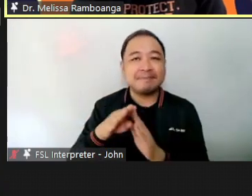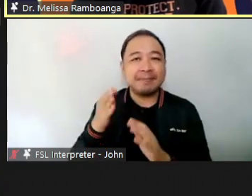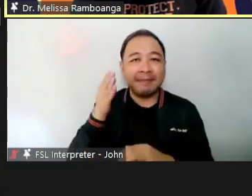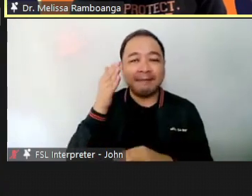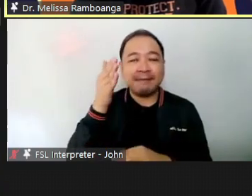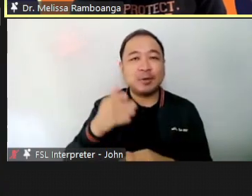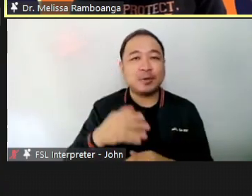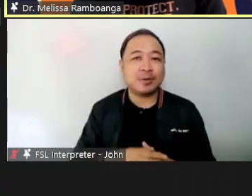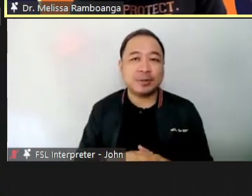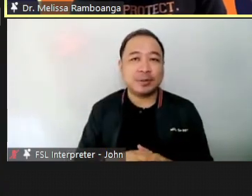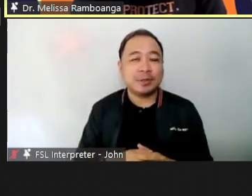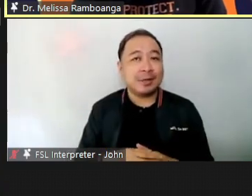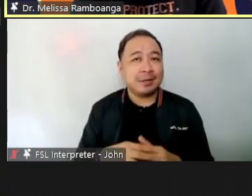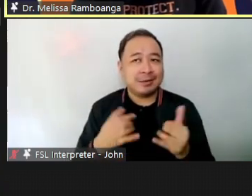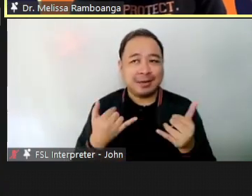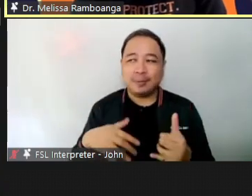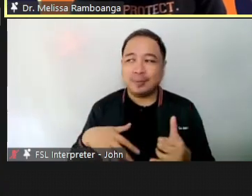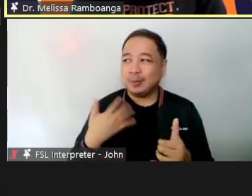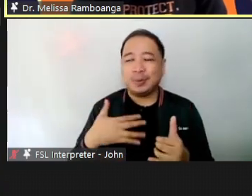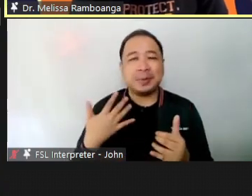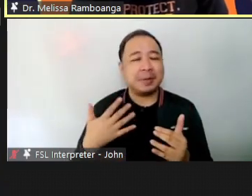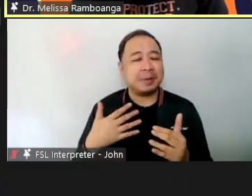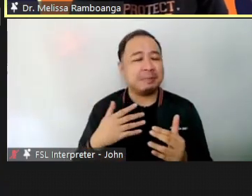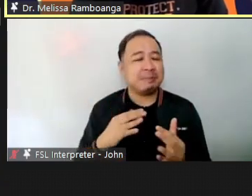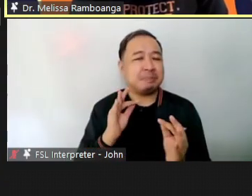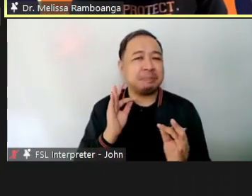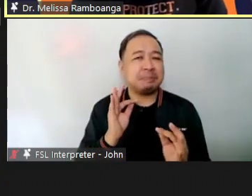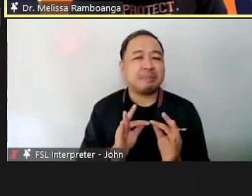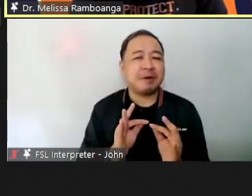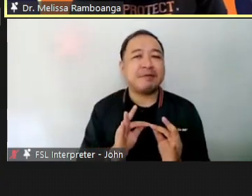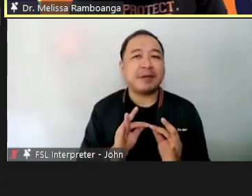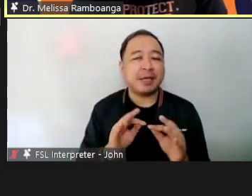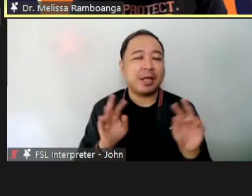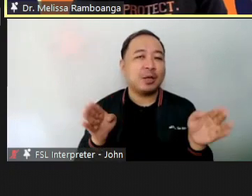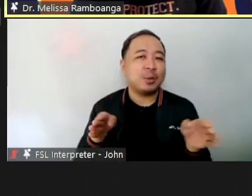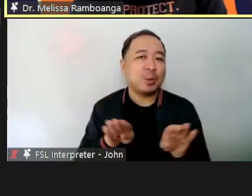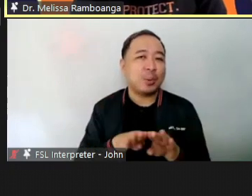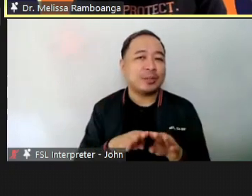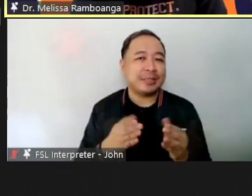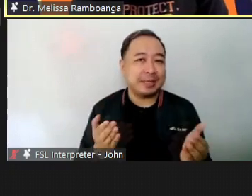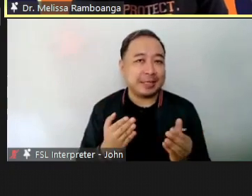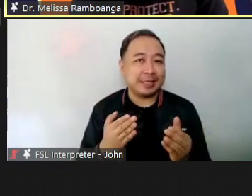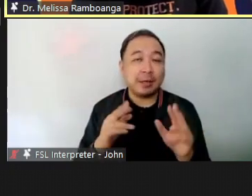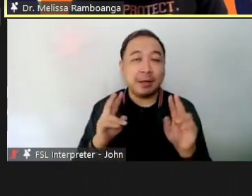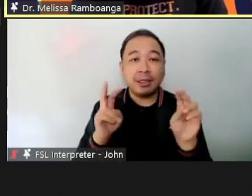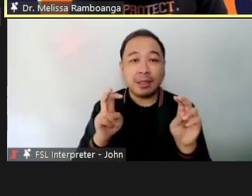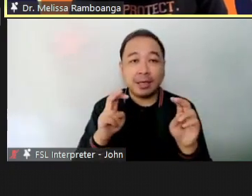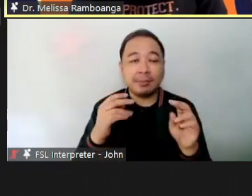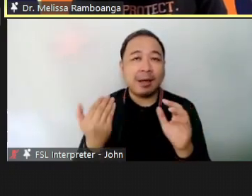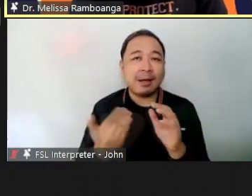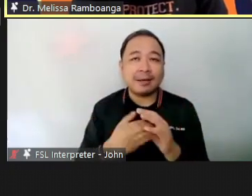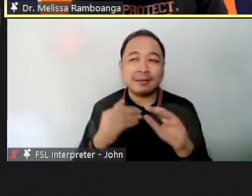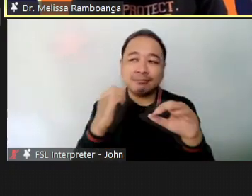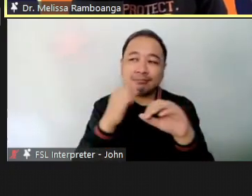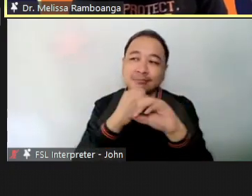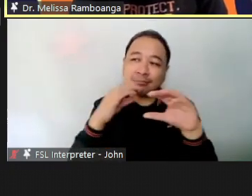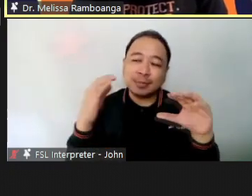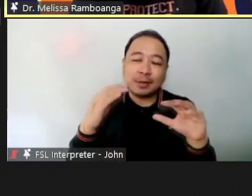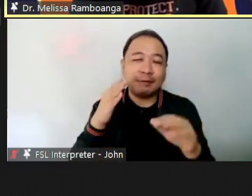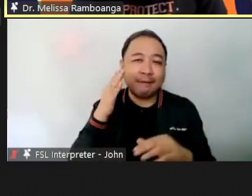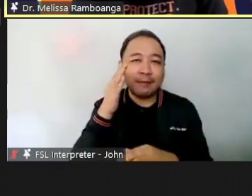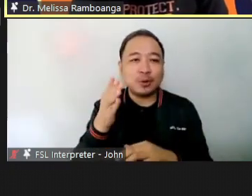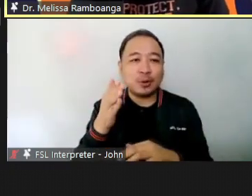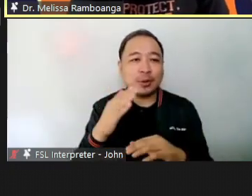What a fitting closing to our conference this year with the theme Reimagining the Future, Breaking Barriers, Bridging